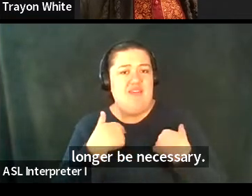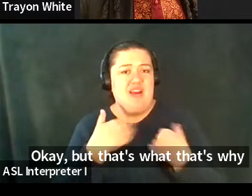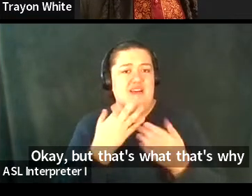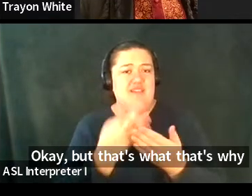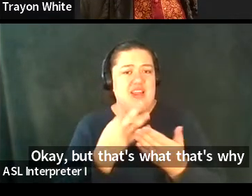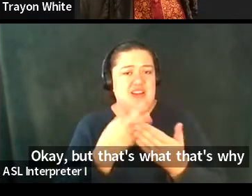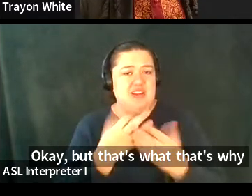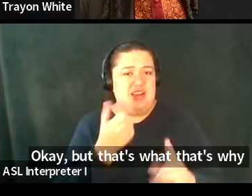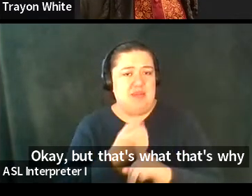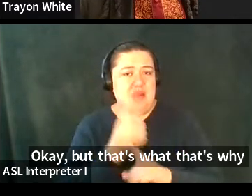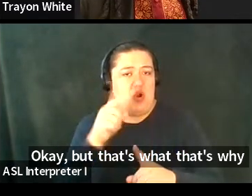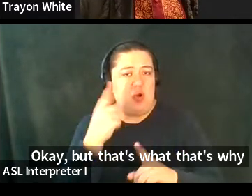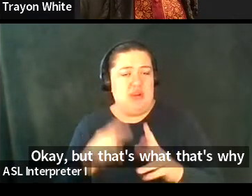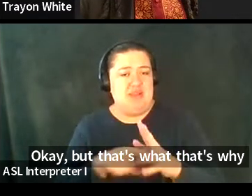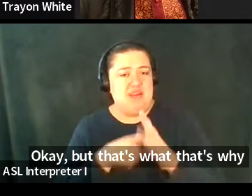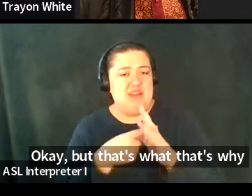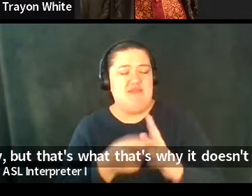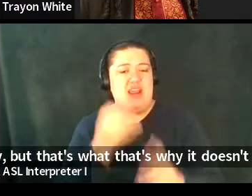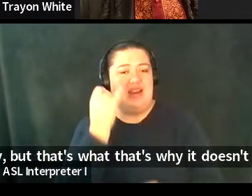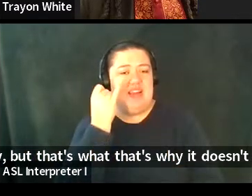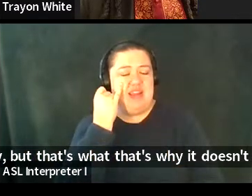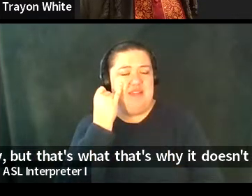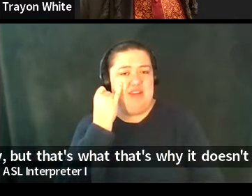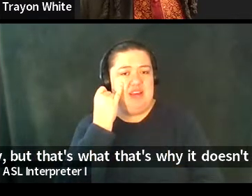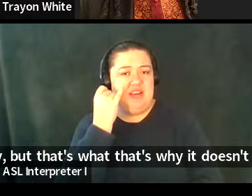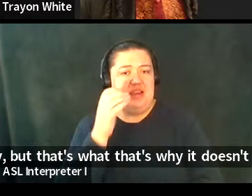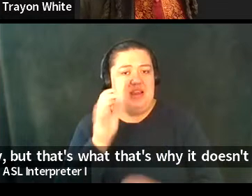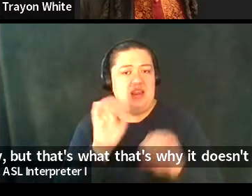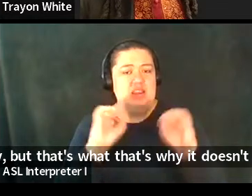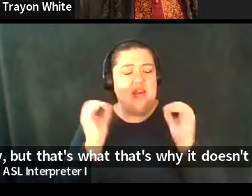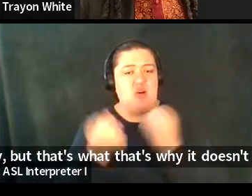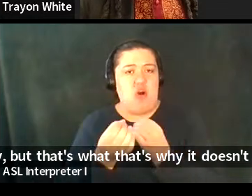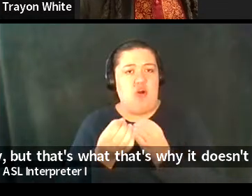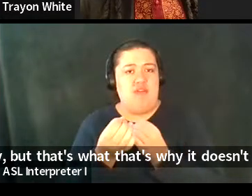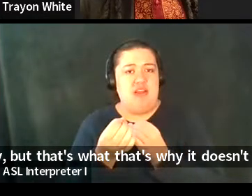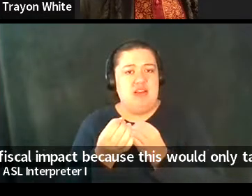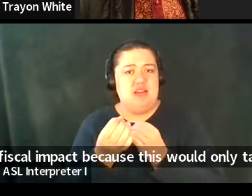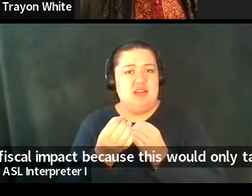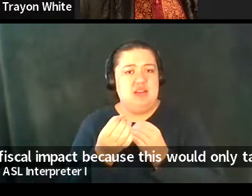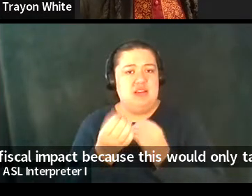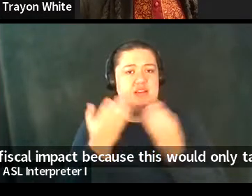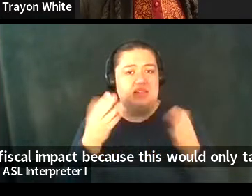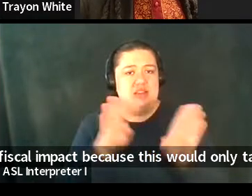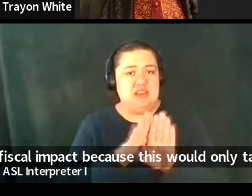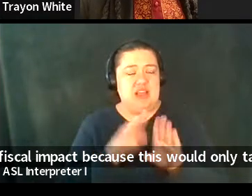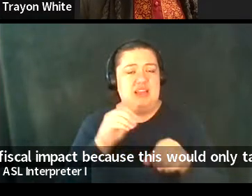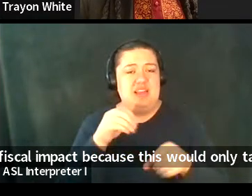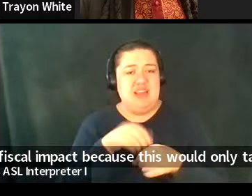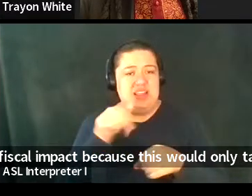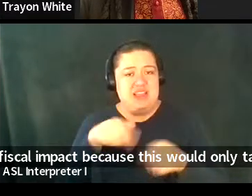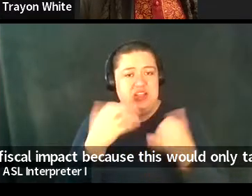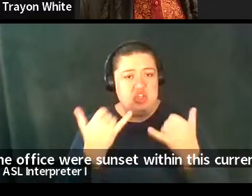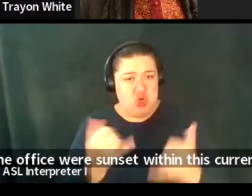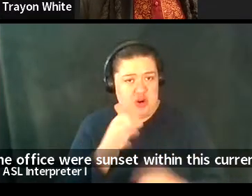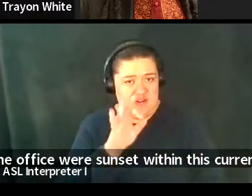only take effect if the office were sunsetted within this current fiscal